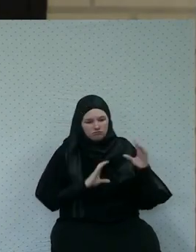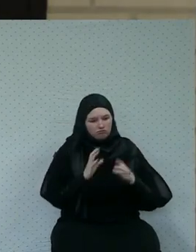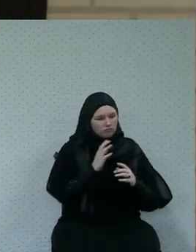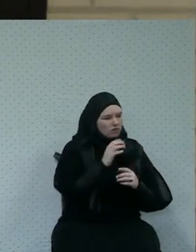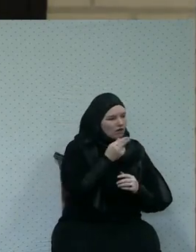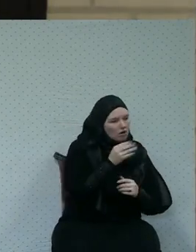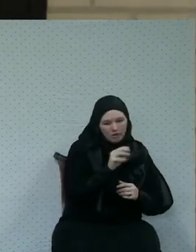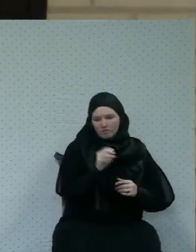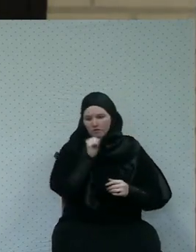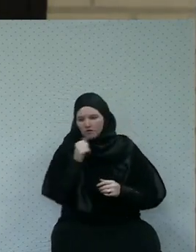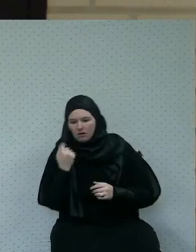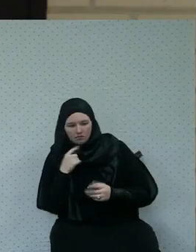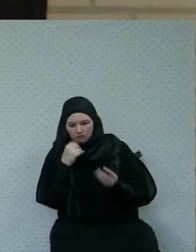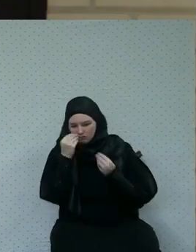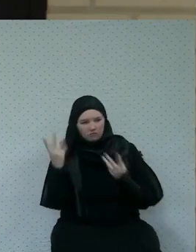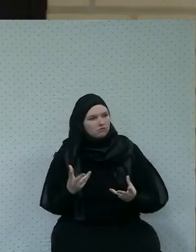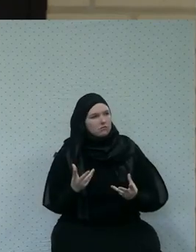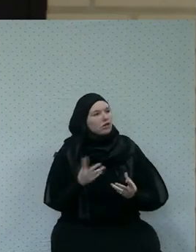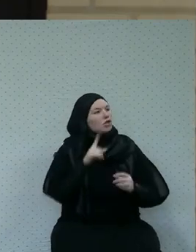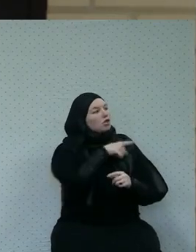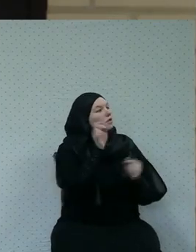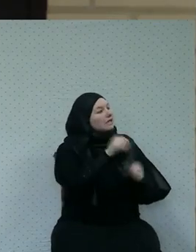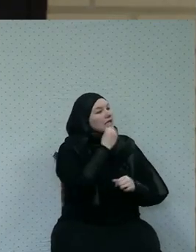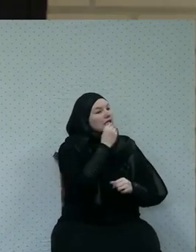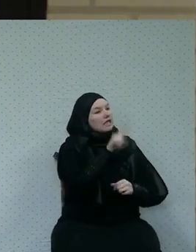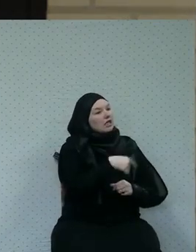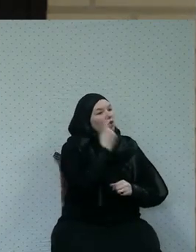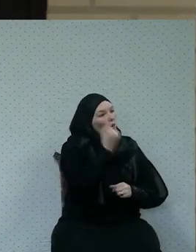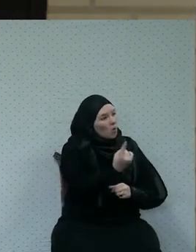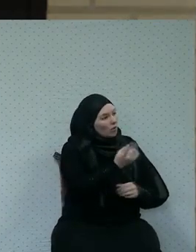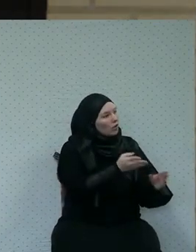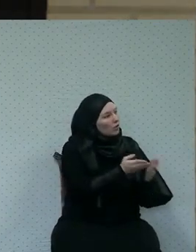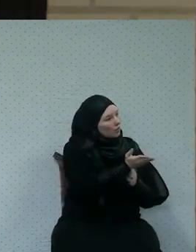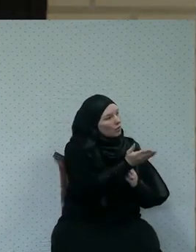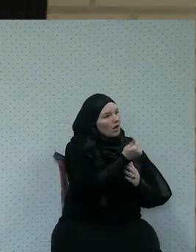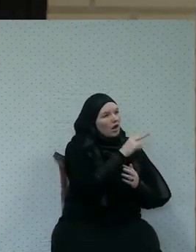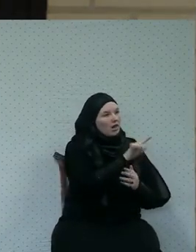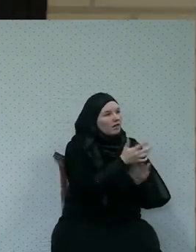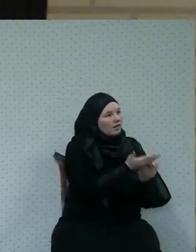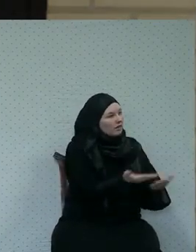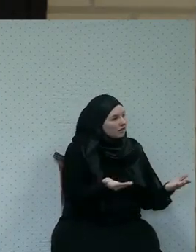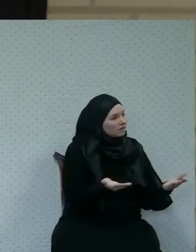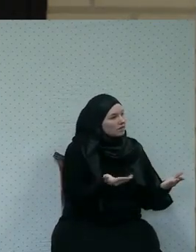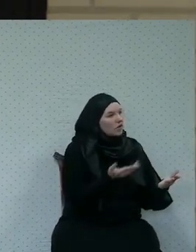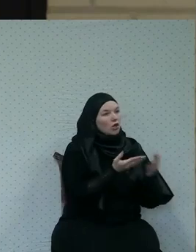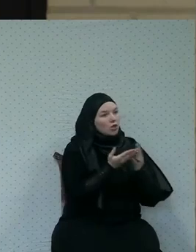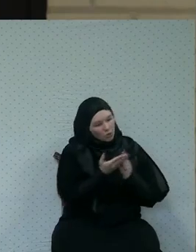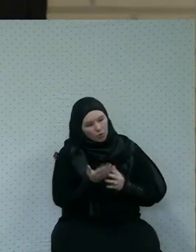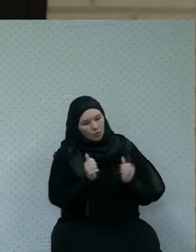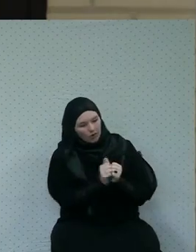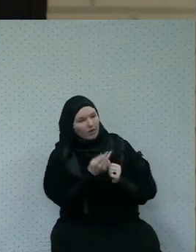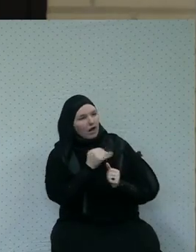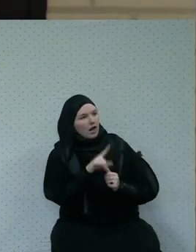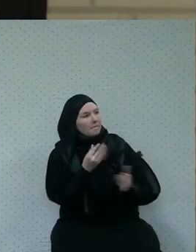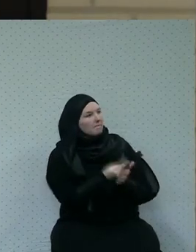You can either eat only from halal sources, from halal money,